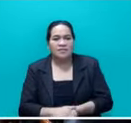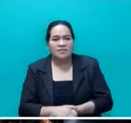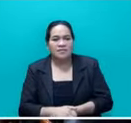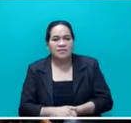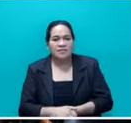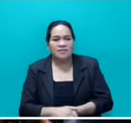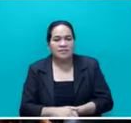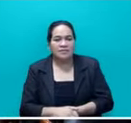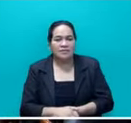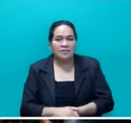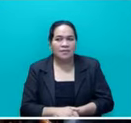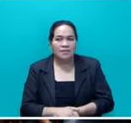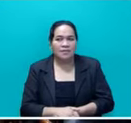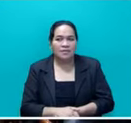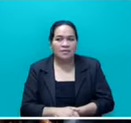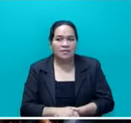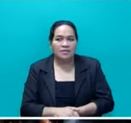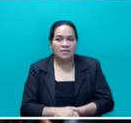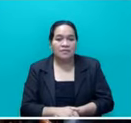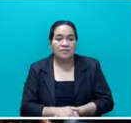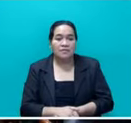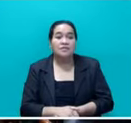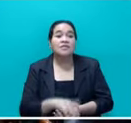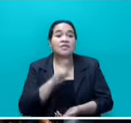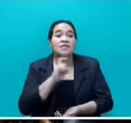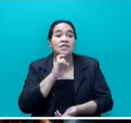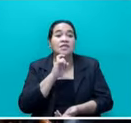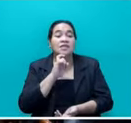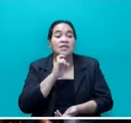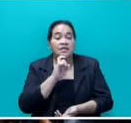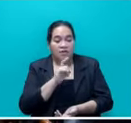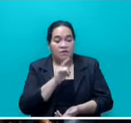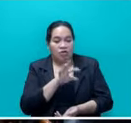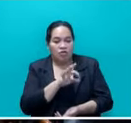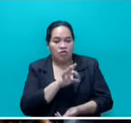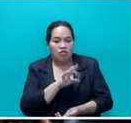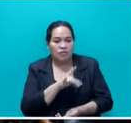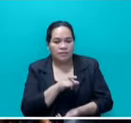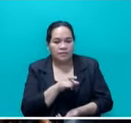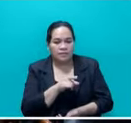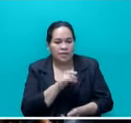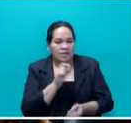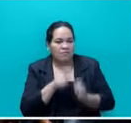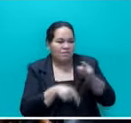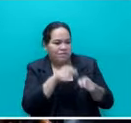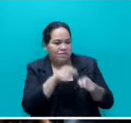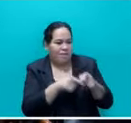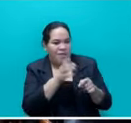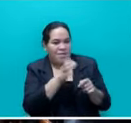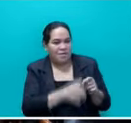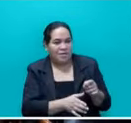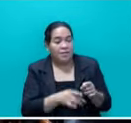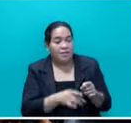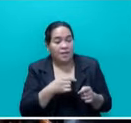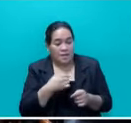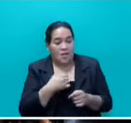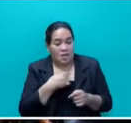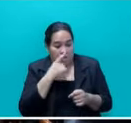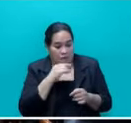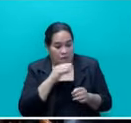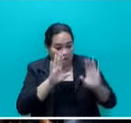you there's only one exception is indecently insulting. So even what we can